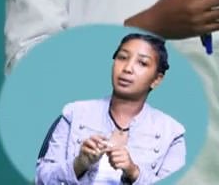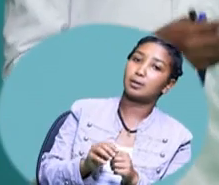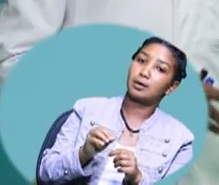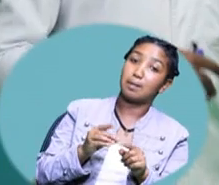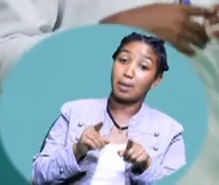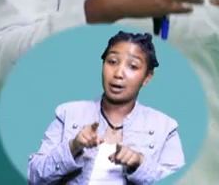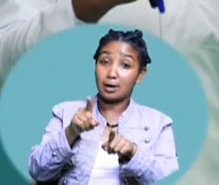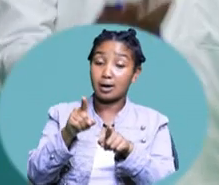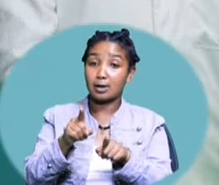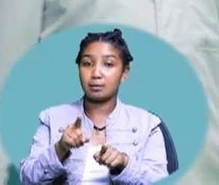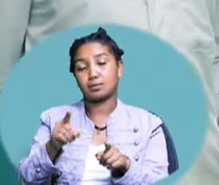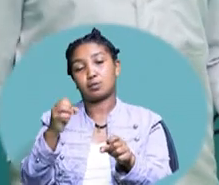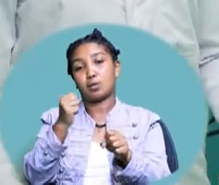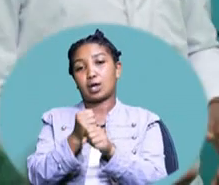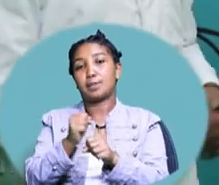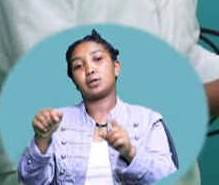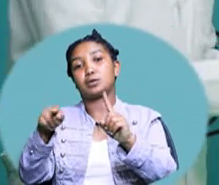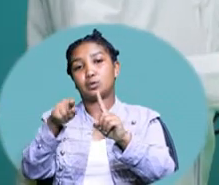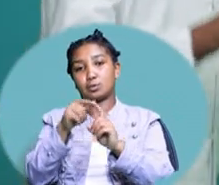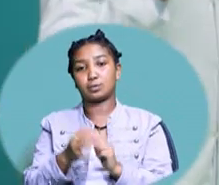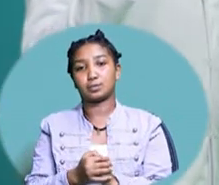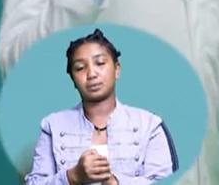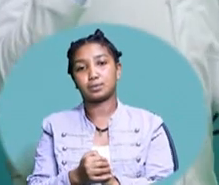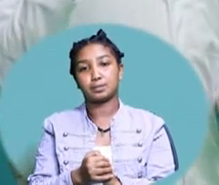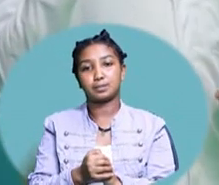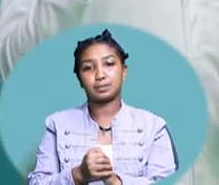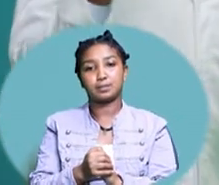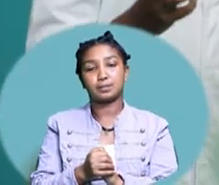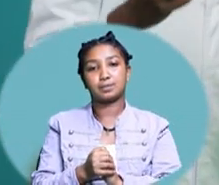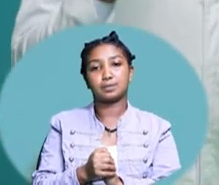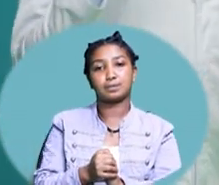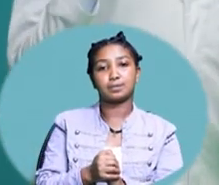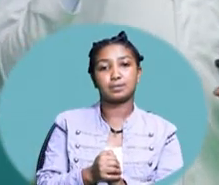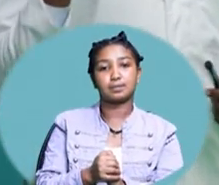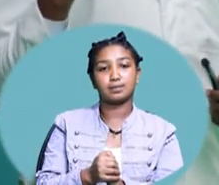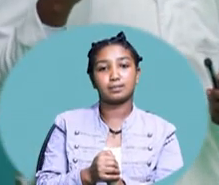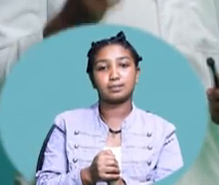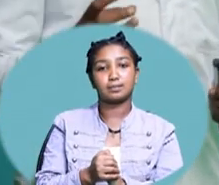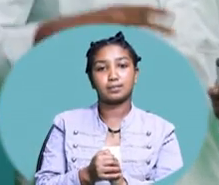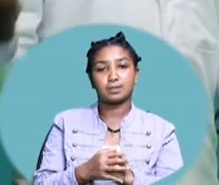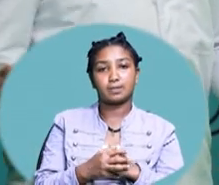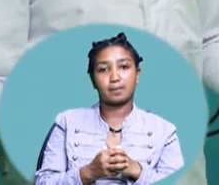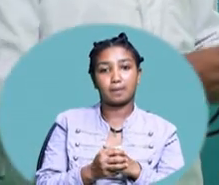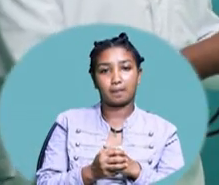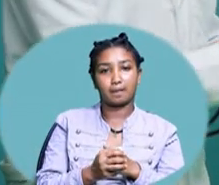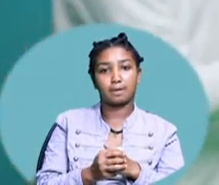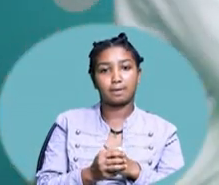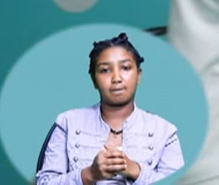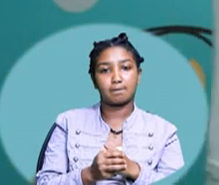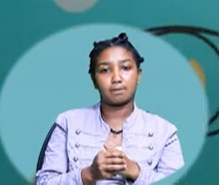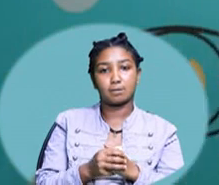are parallel, the work becomes positive. Therefore, work can be negative, work can be 0, or work can